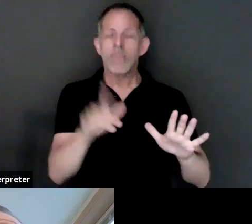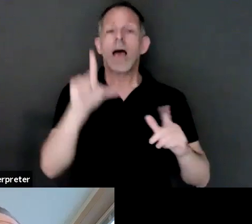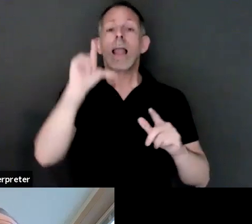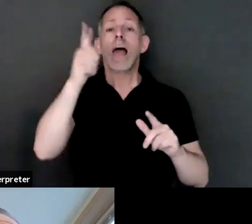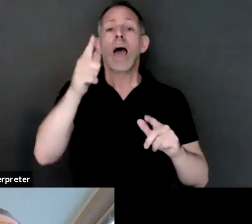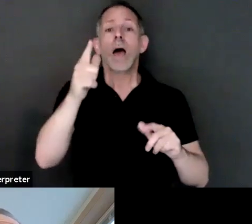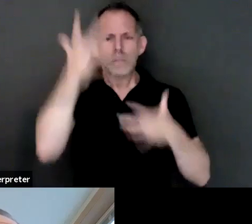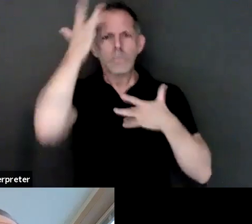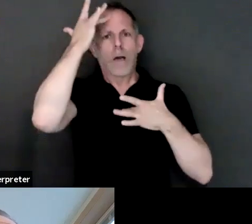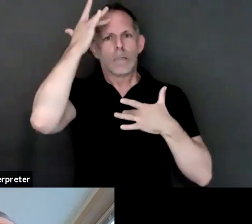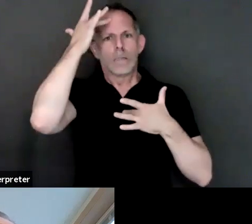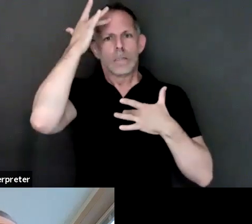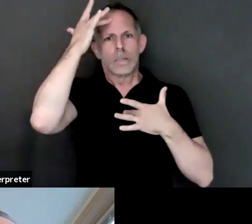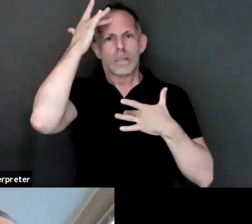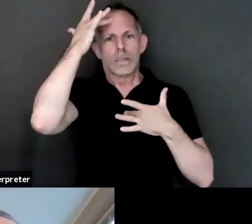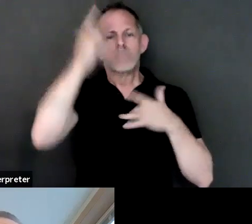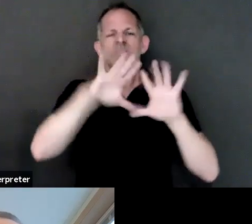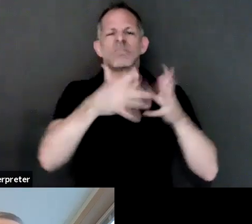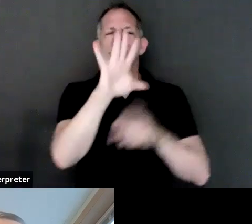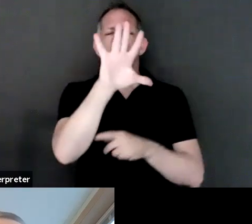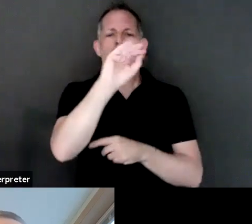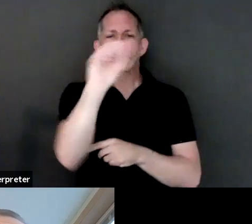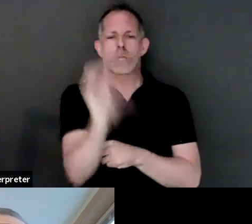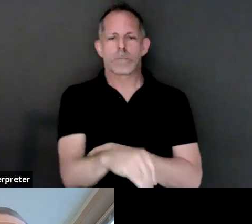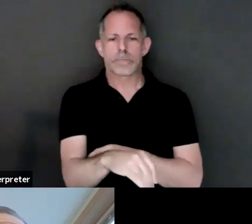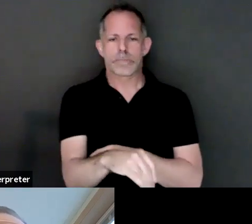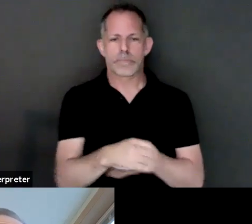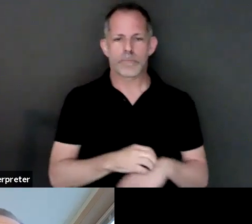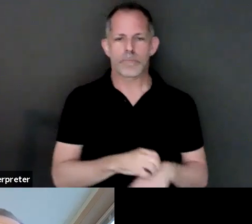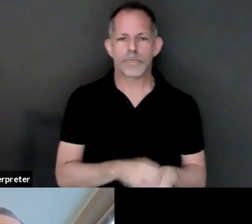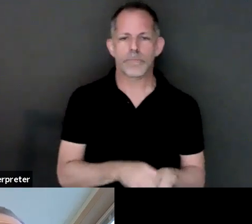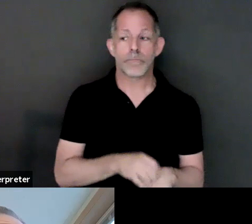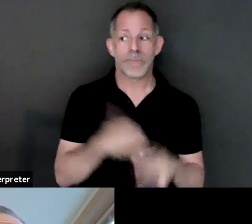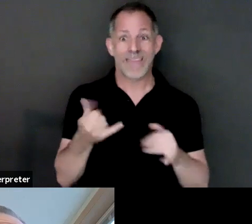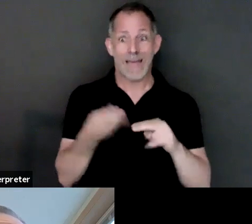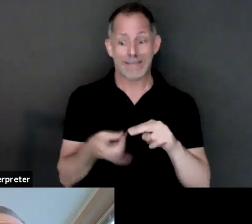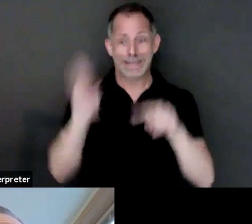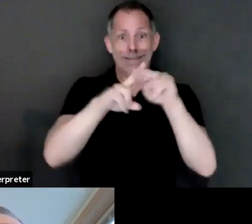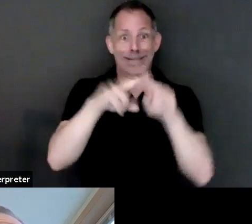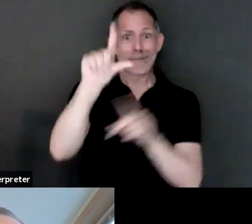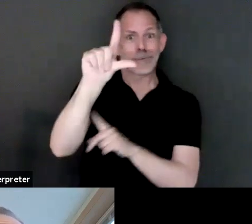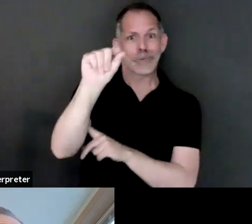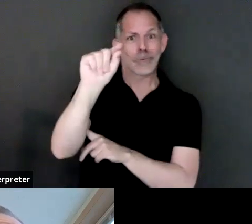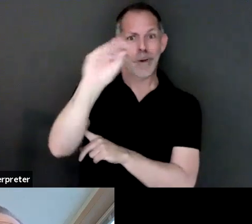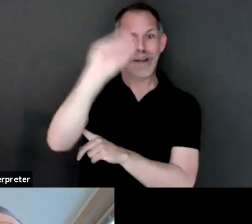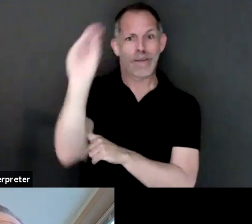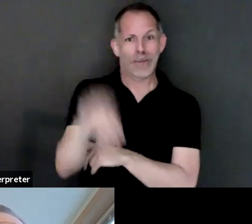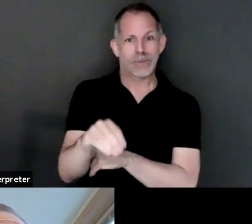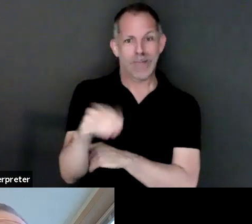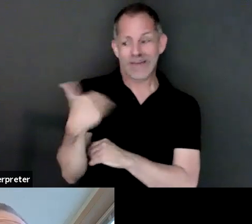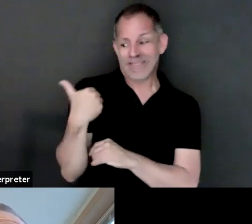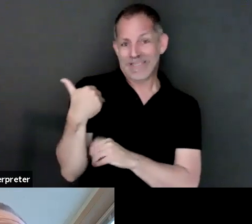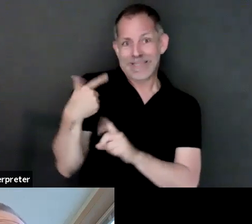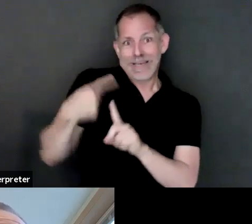about 20% of cases in July. And as long as, Delta is ruling the